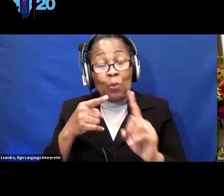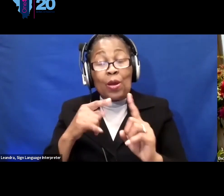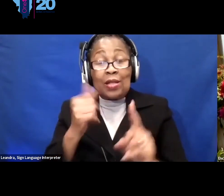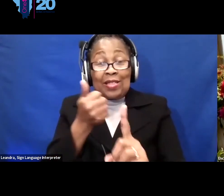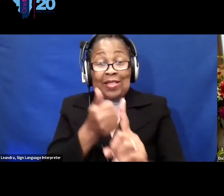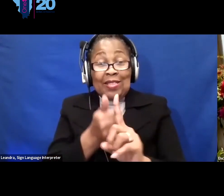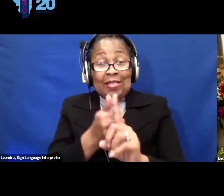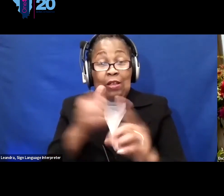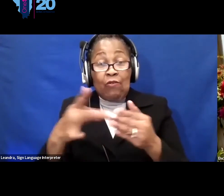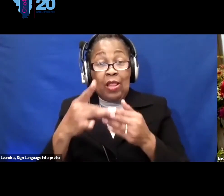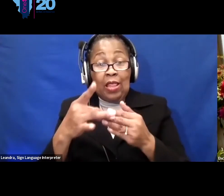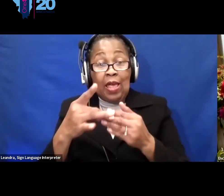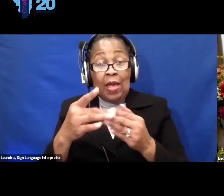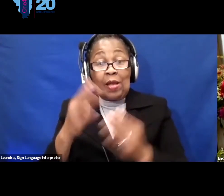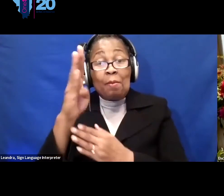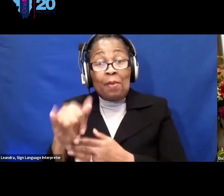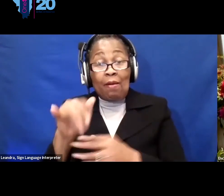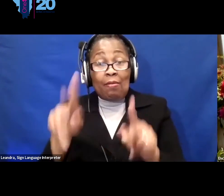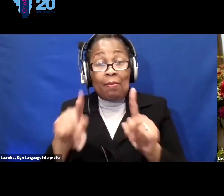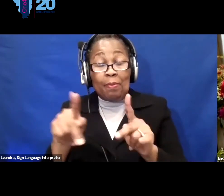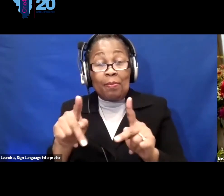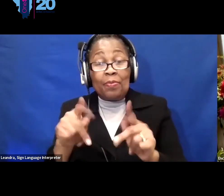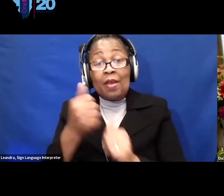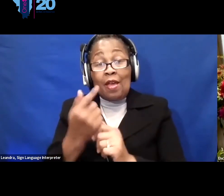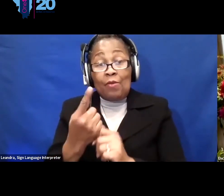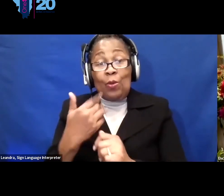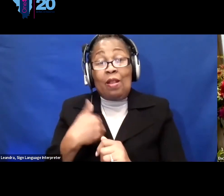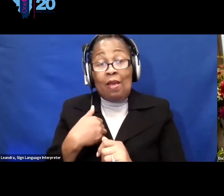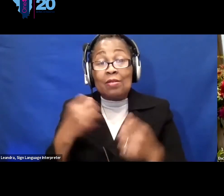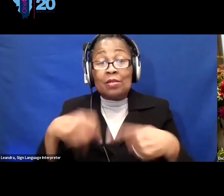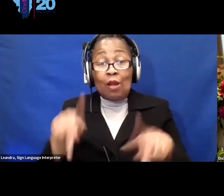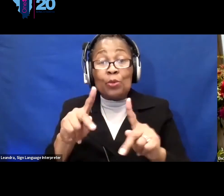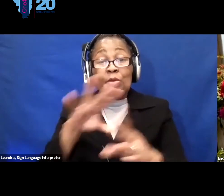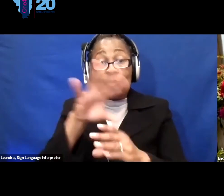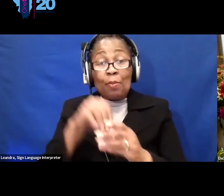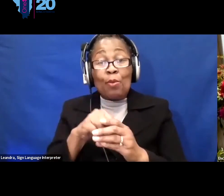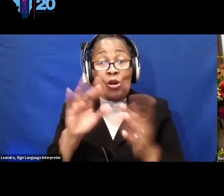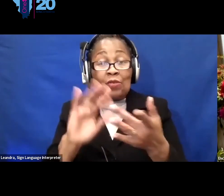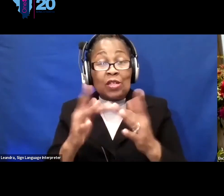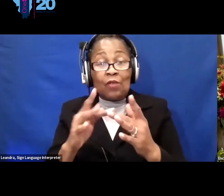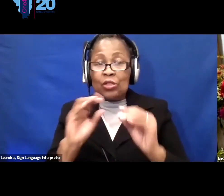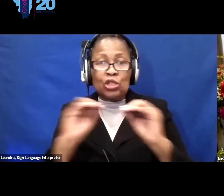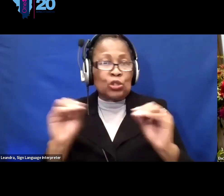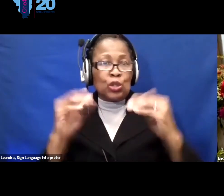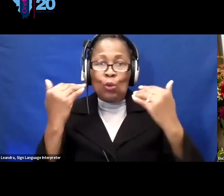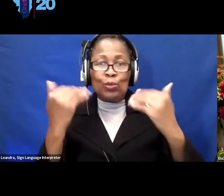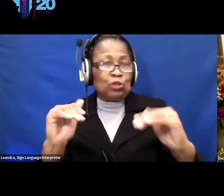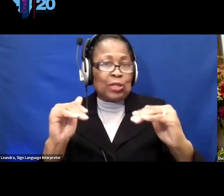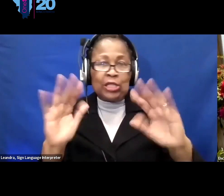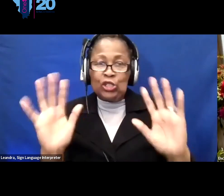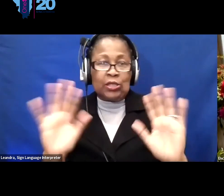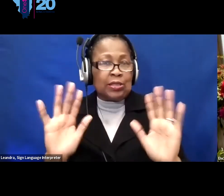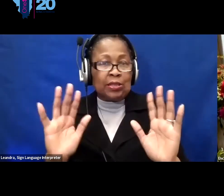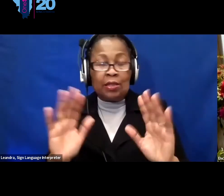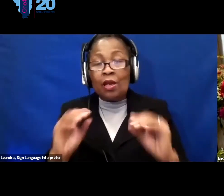the participants. And everyone has an opportunity to be part of the network. There are no restrictions. There are